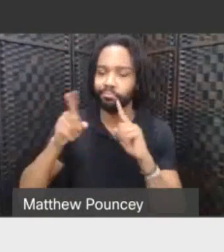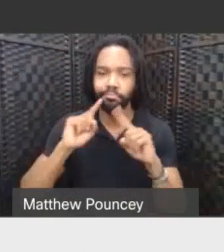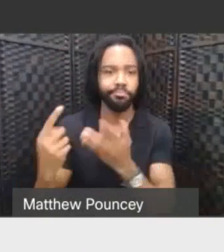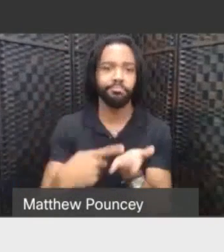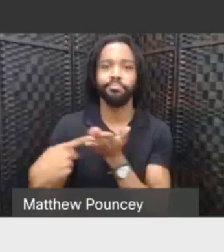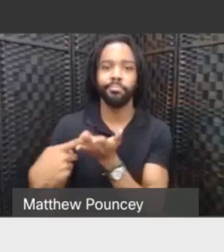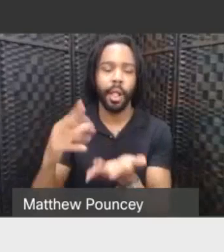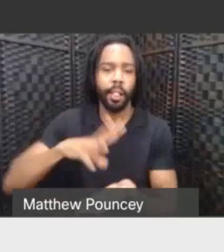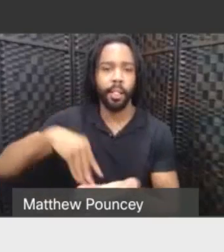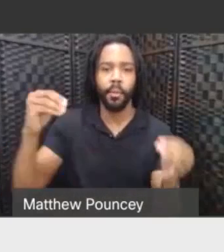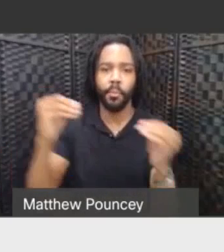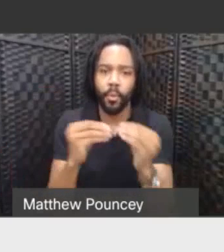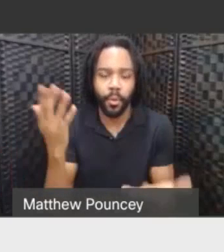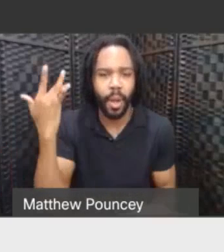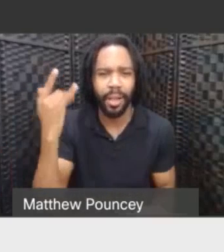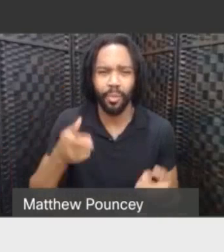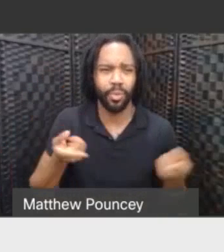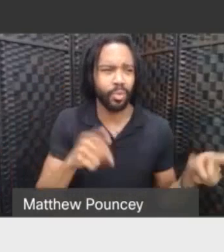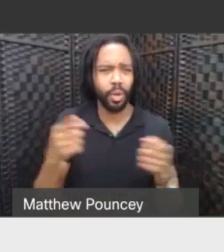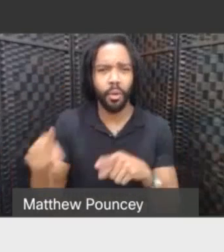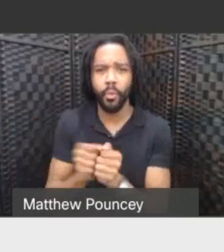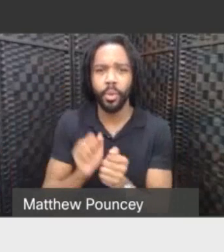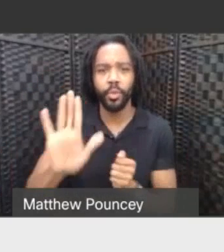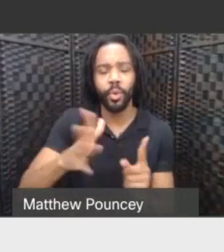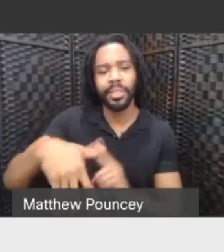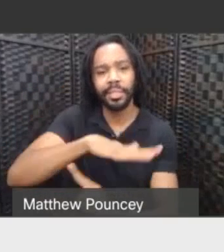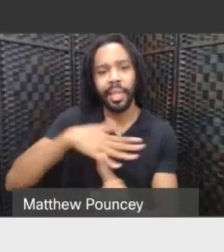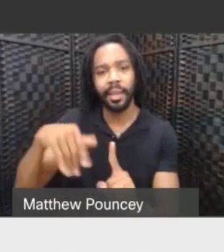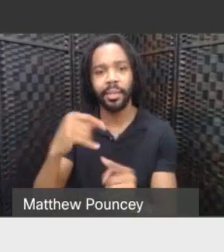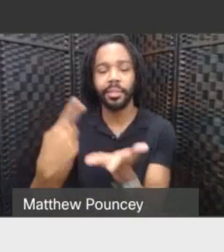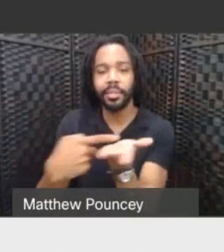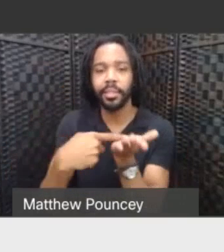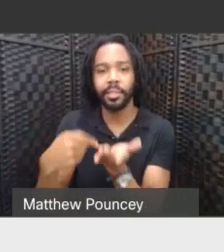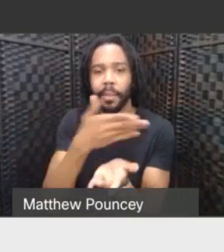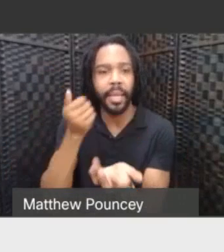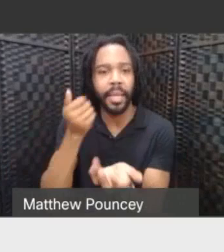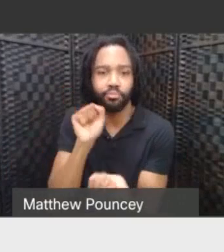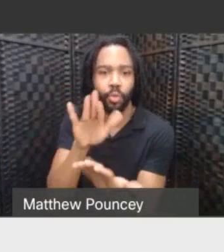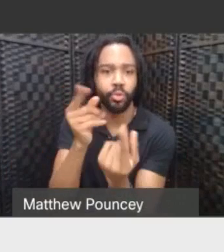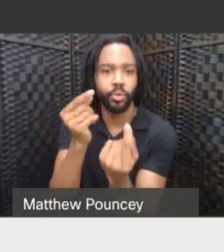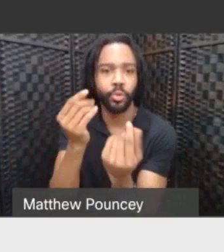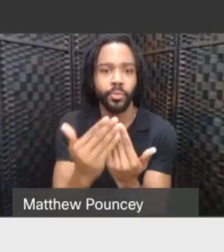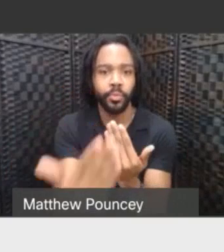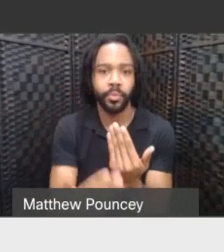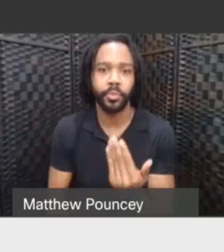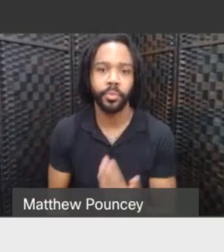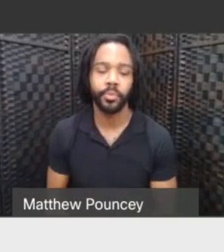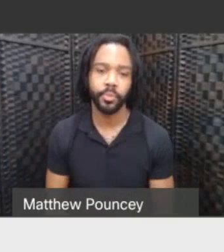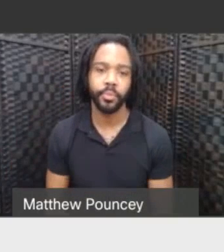more about why, what's going on in your setting and discuss what the best way is to move forward.